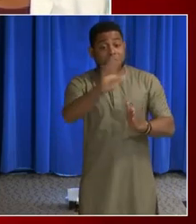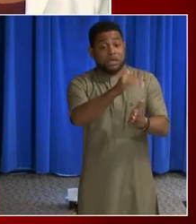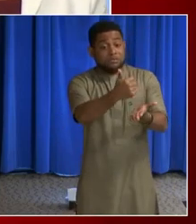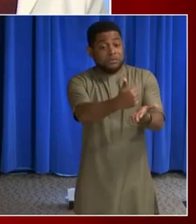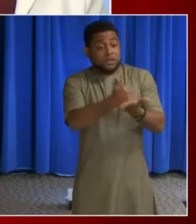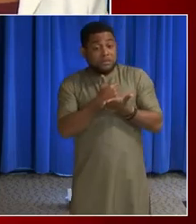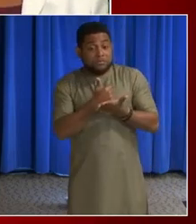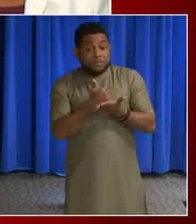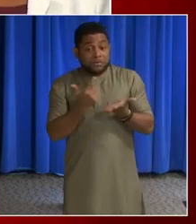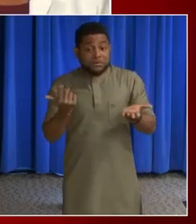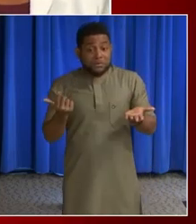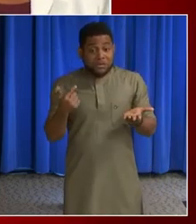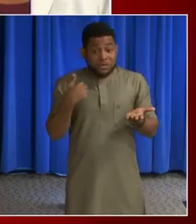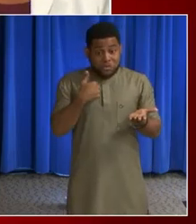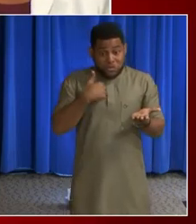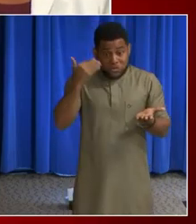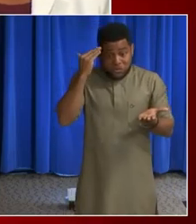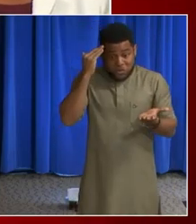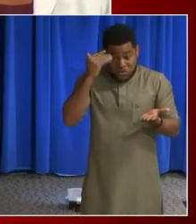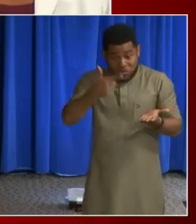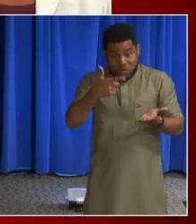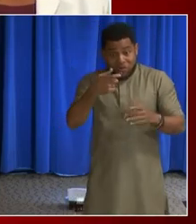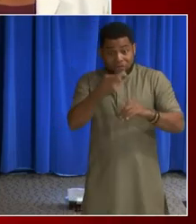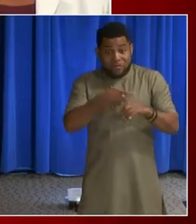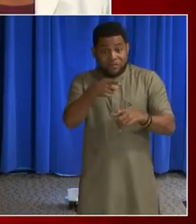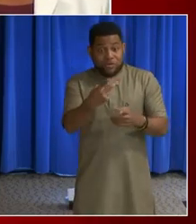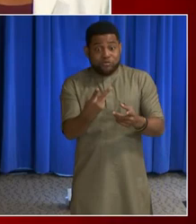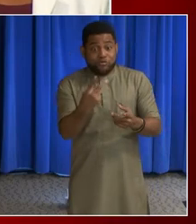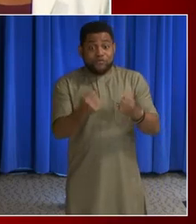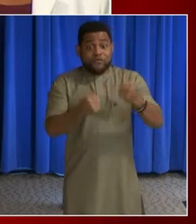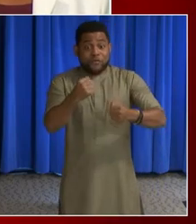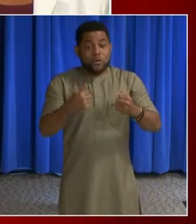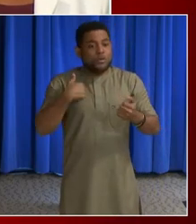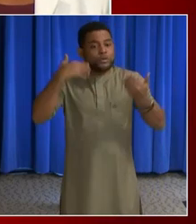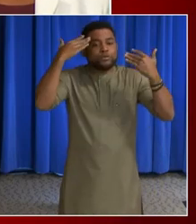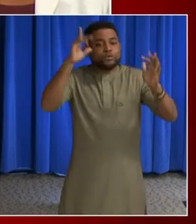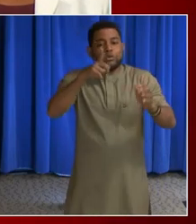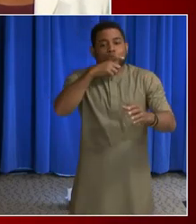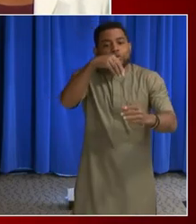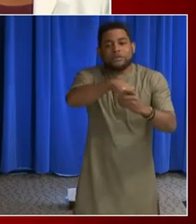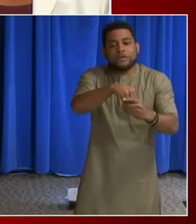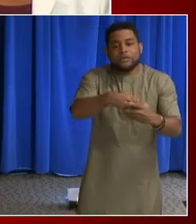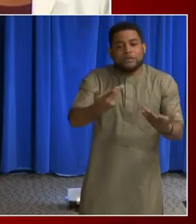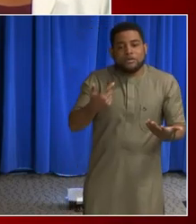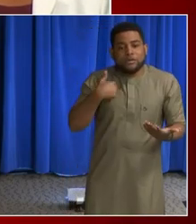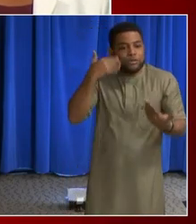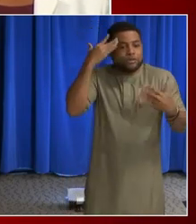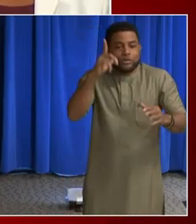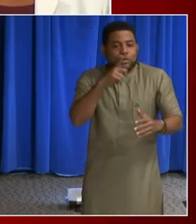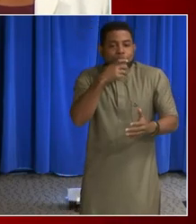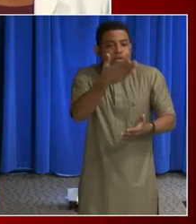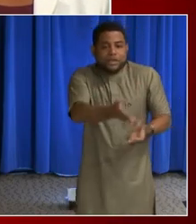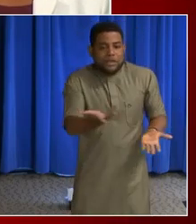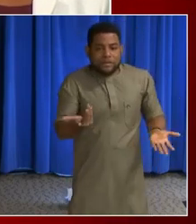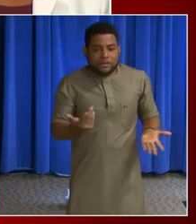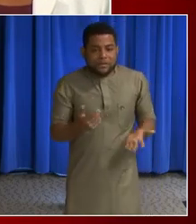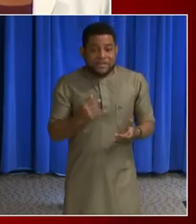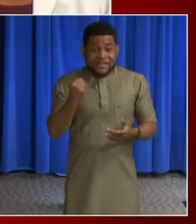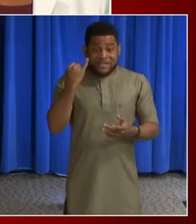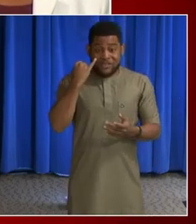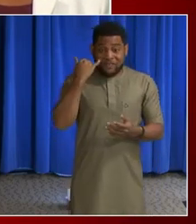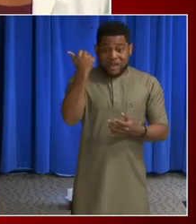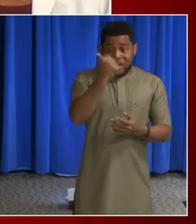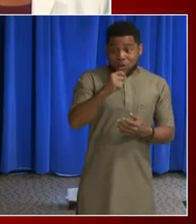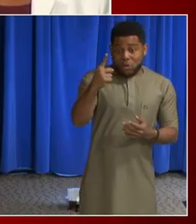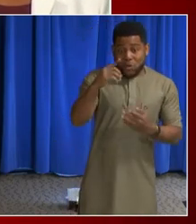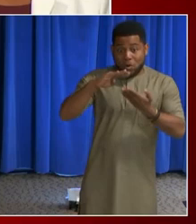know that shots came from those two vehicles. We don't know who the occupants of those vehicles were. Again, if there's anyone in the community who has information about